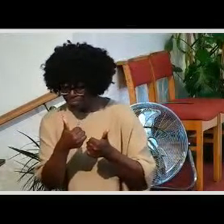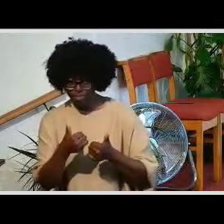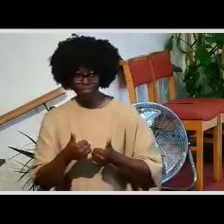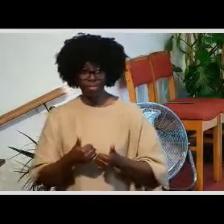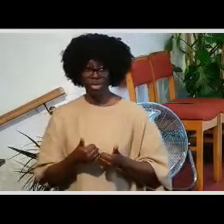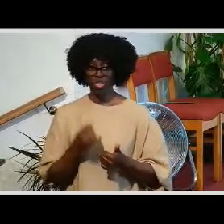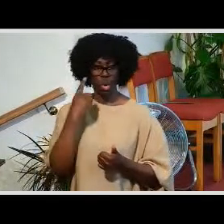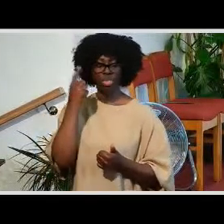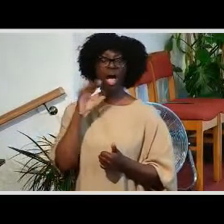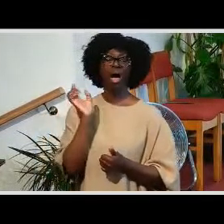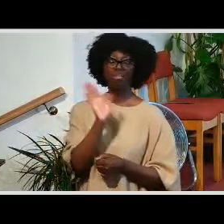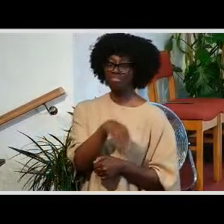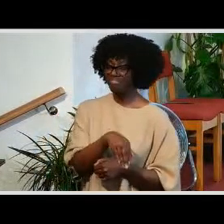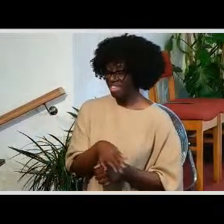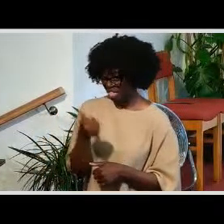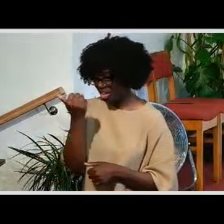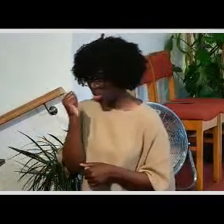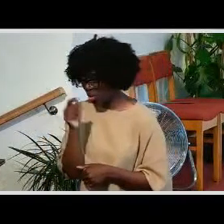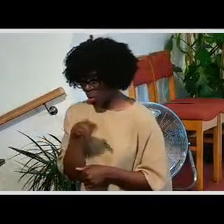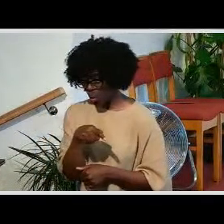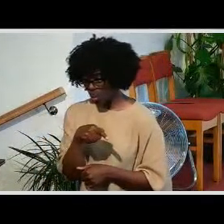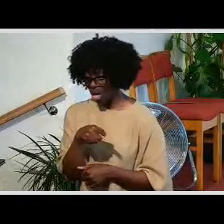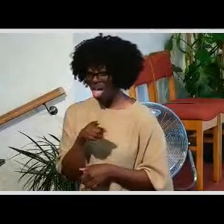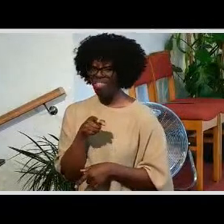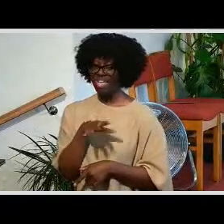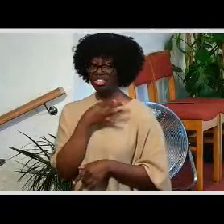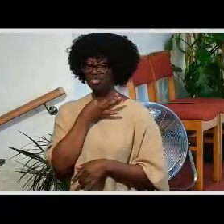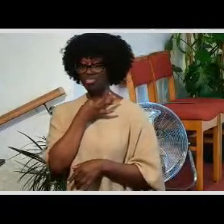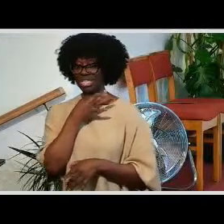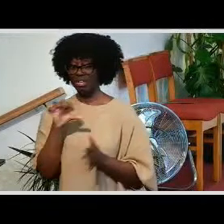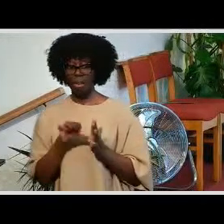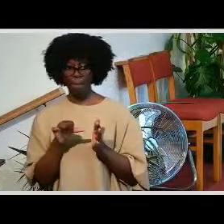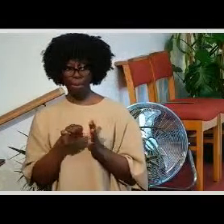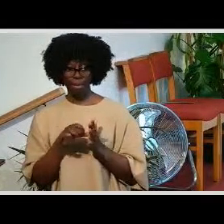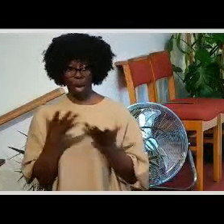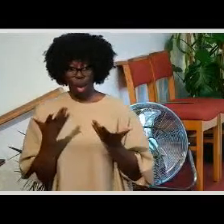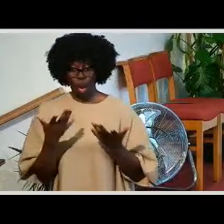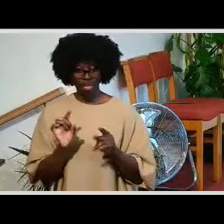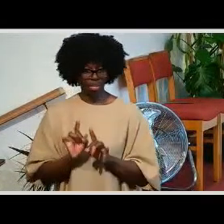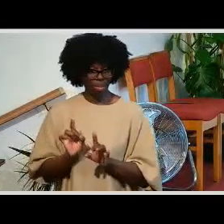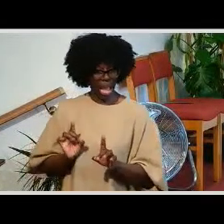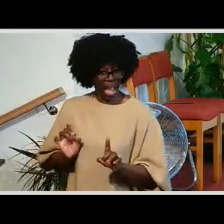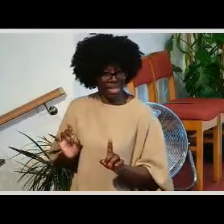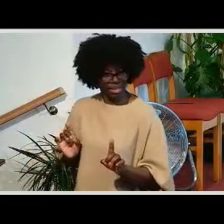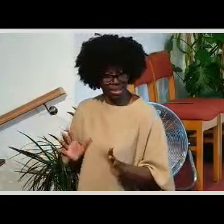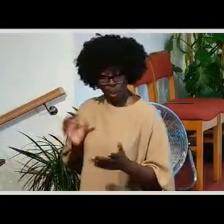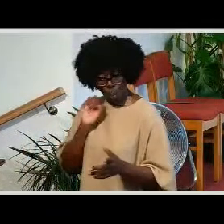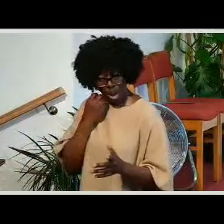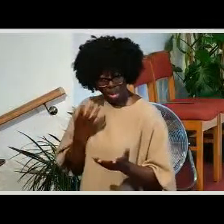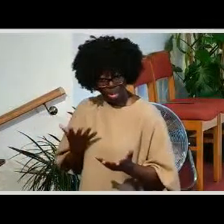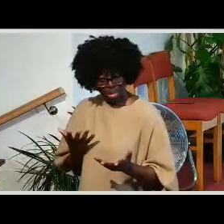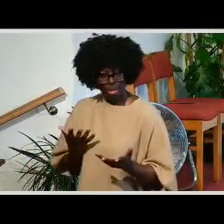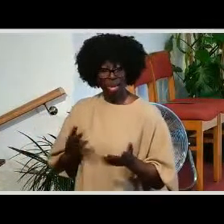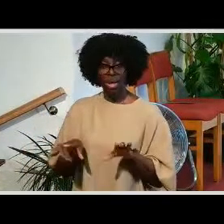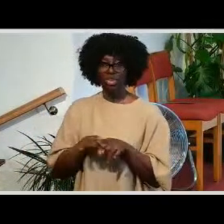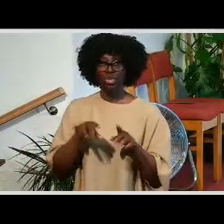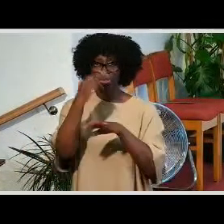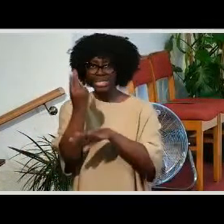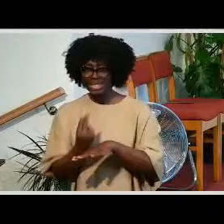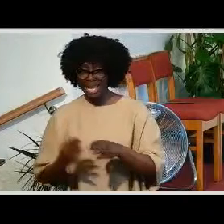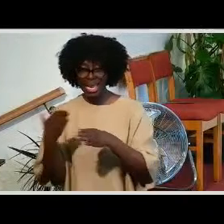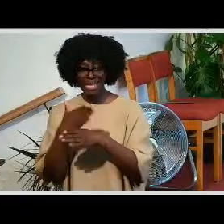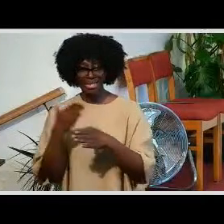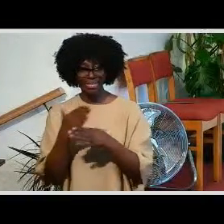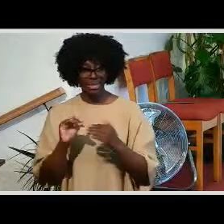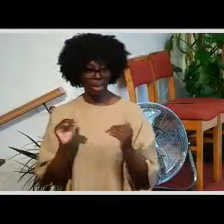Don't assume. If you do, then you will lose them or leave them behind. The other thing is you need to design activities for their